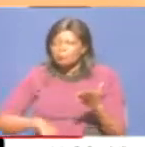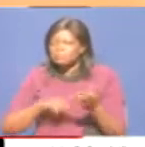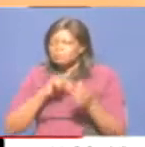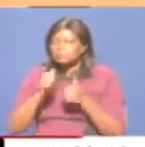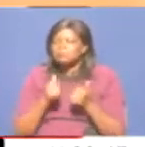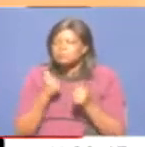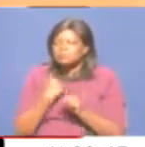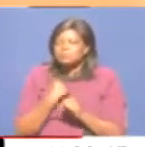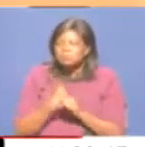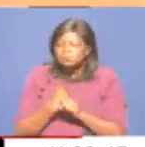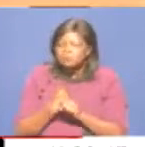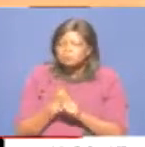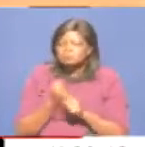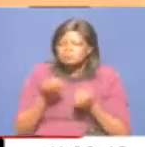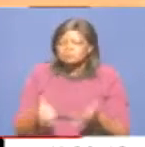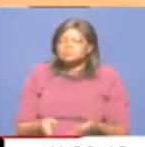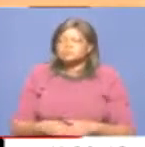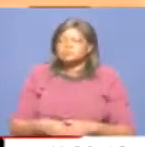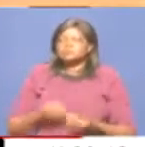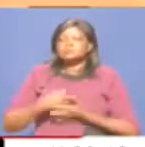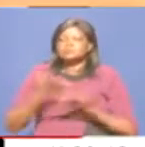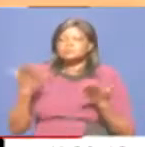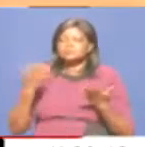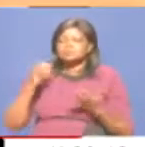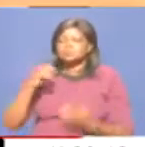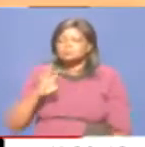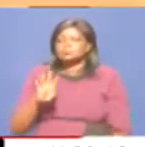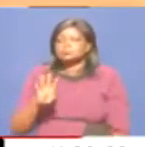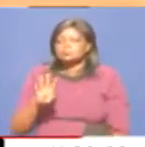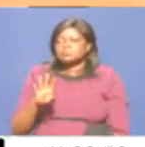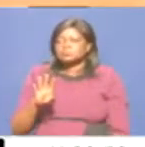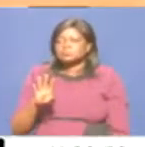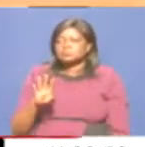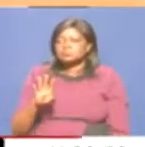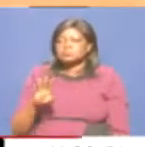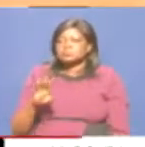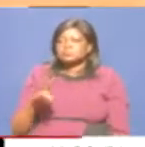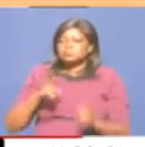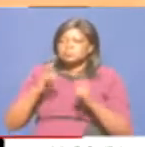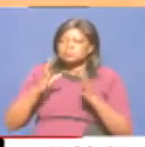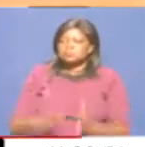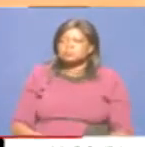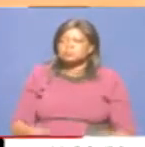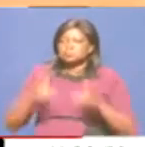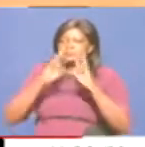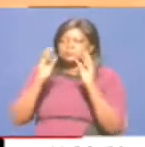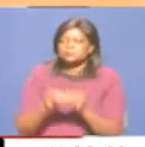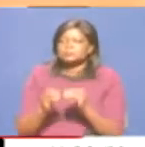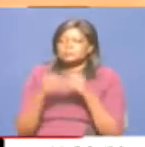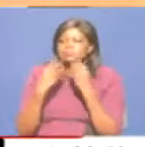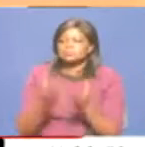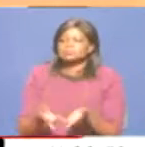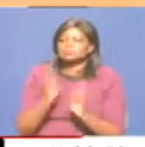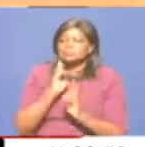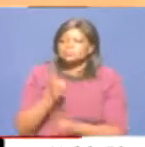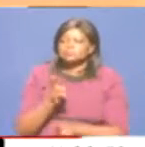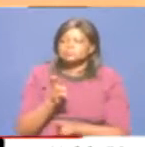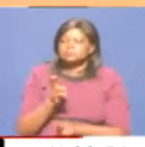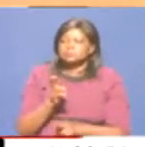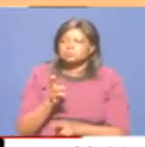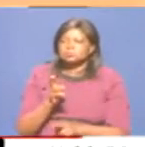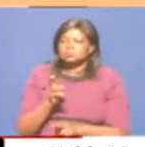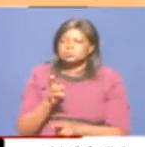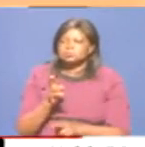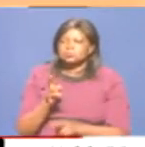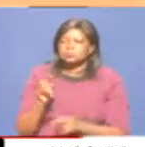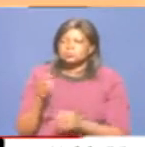doing. Mm-hmm. Now, every 4 months, mm-hmm. the controller of budget submits a report on the